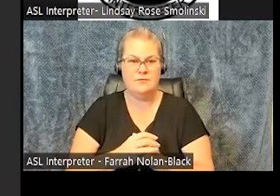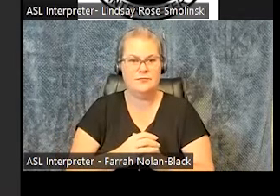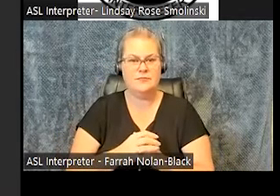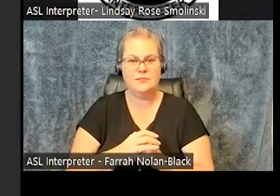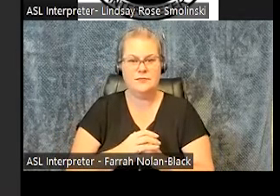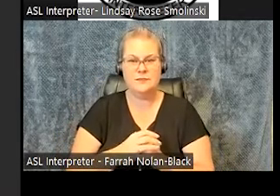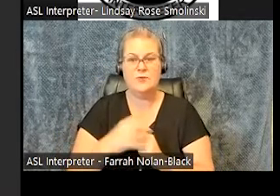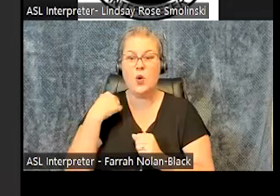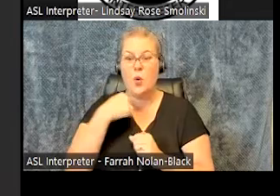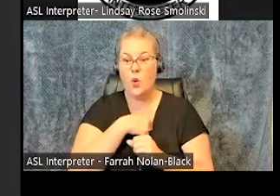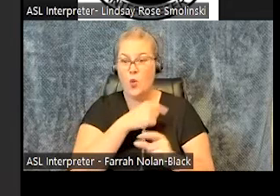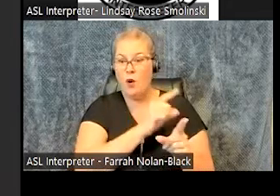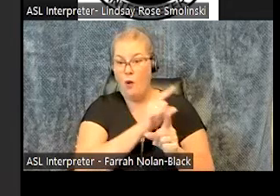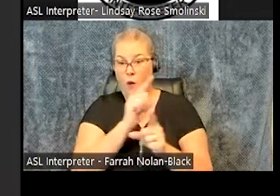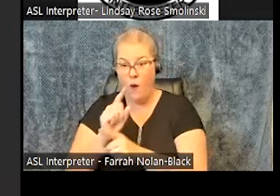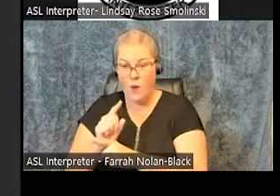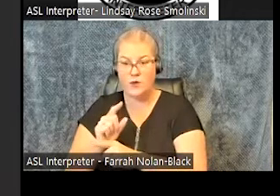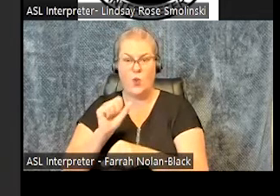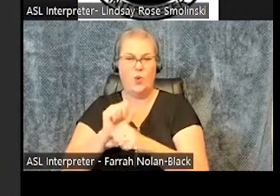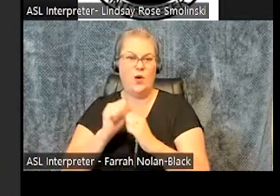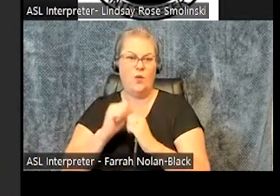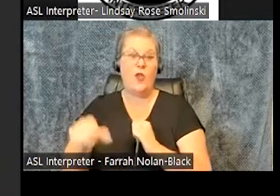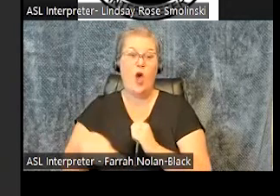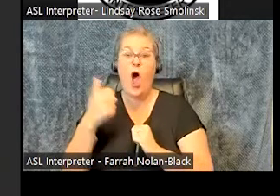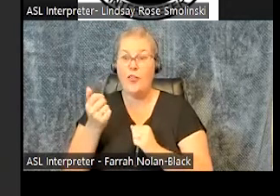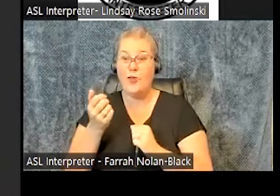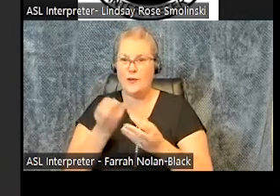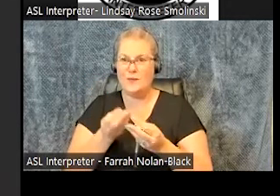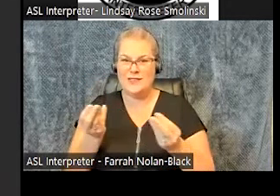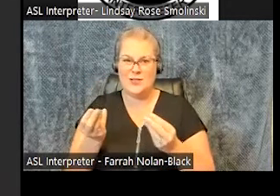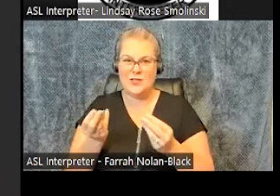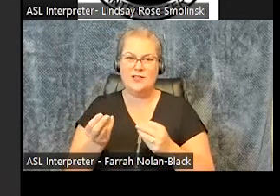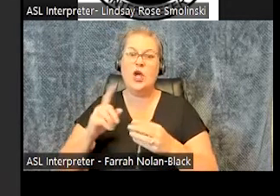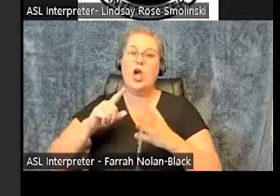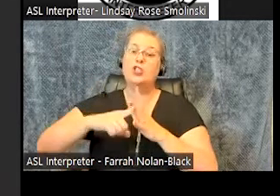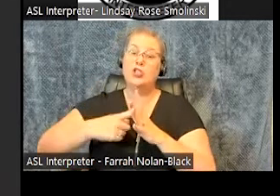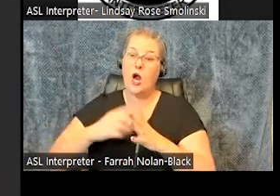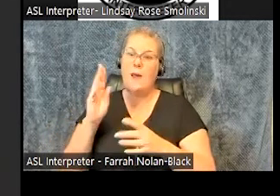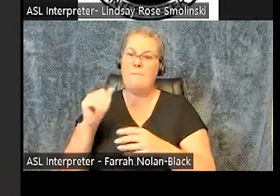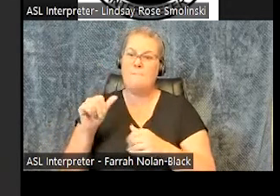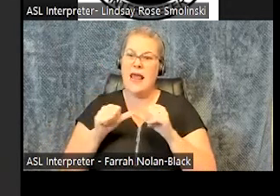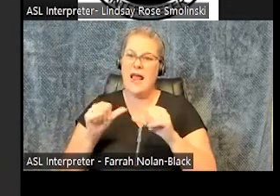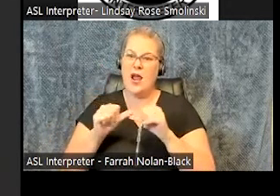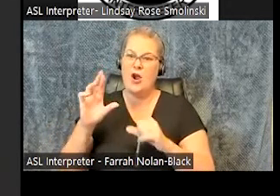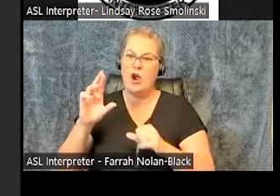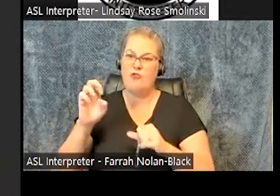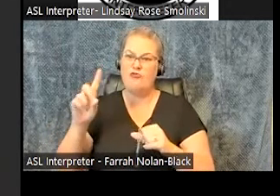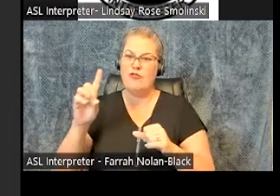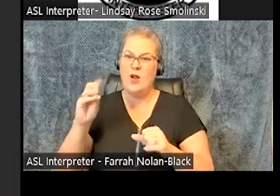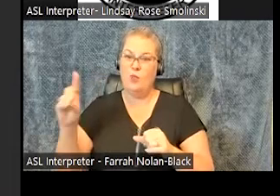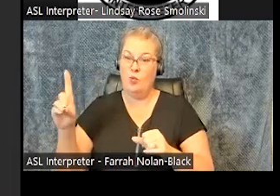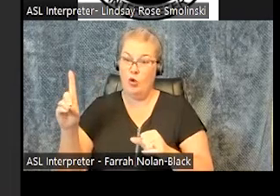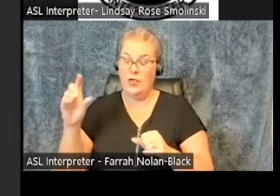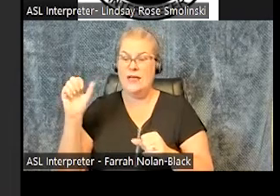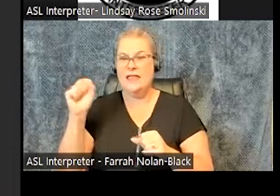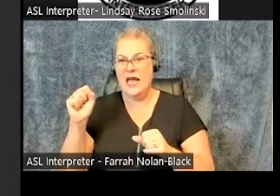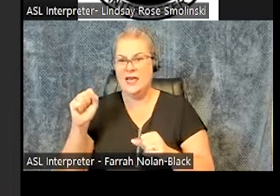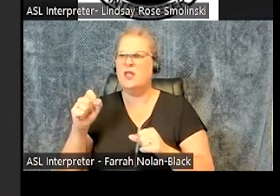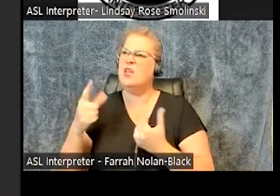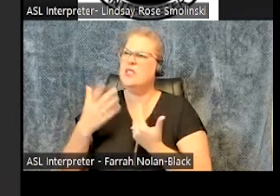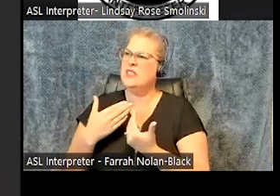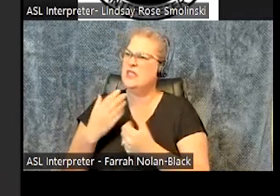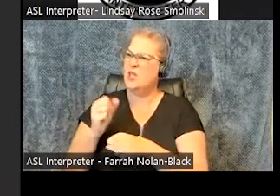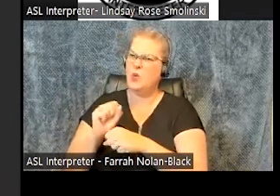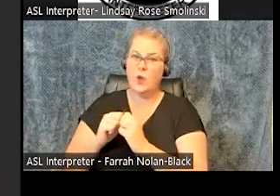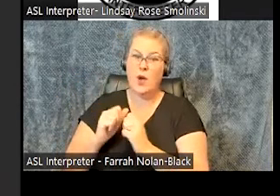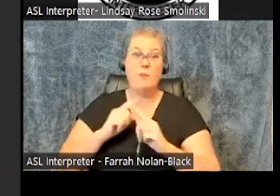We also work with other materials besides redwood. Started as BayAreaRedWood, and redwood's actually pretty simple material to work with. But the piece